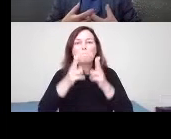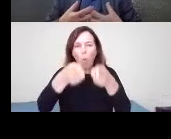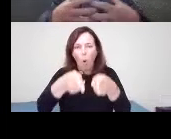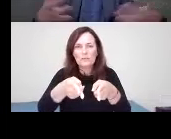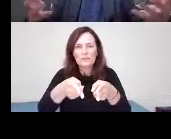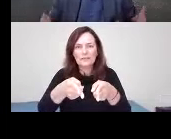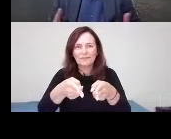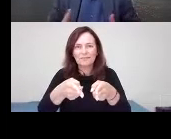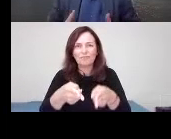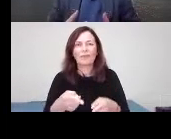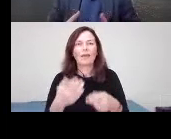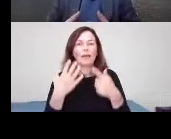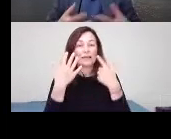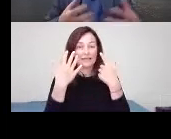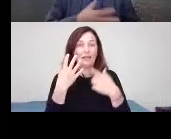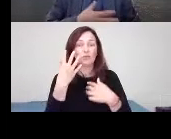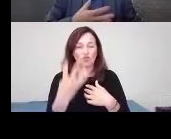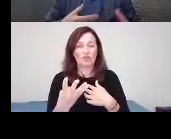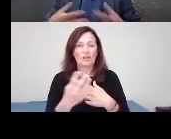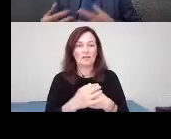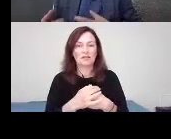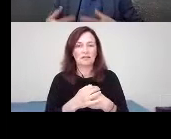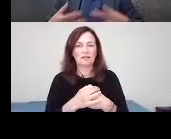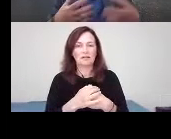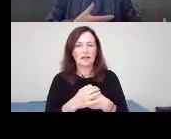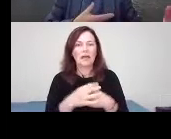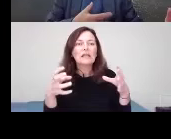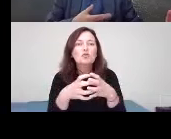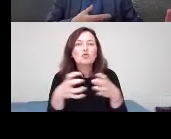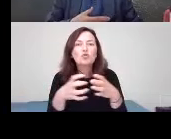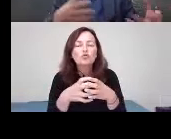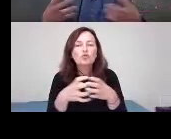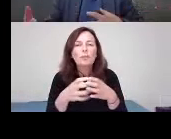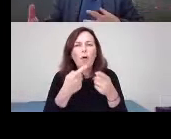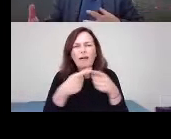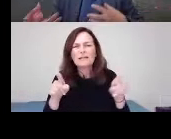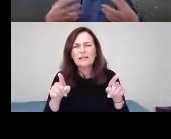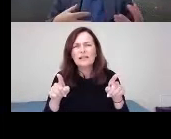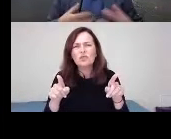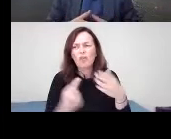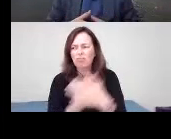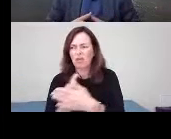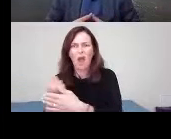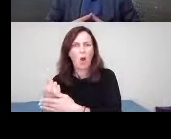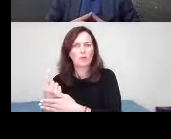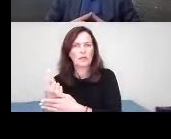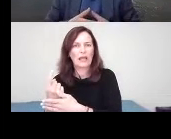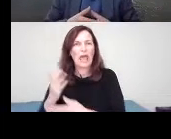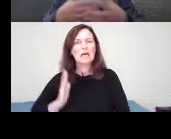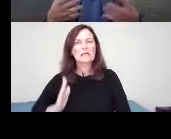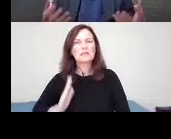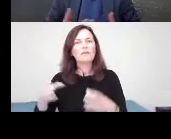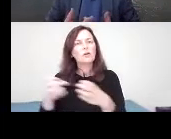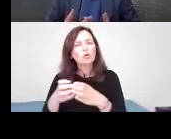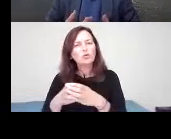actors, including the member states, civil society, private sector, politicians, researchers, etc. And